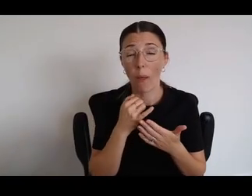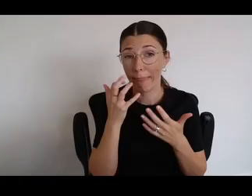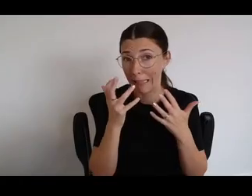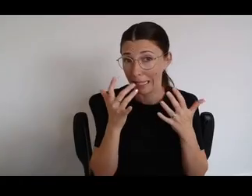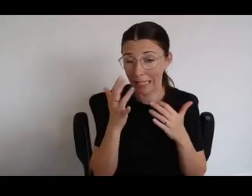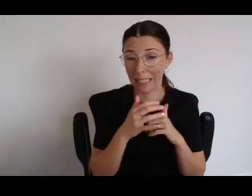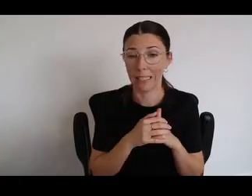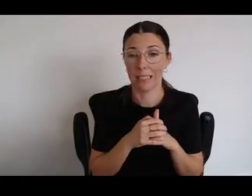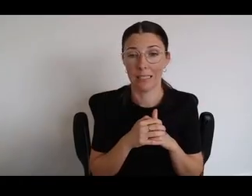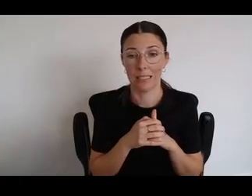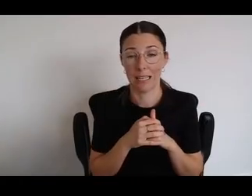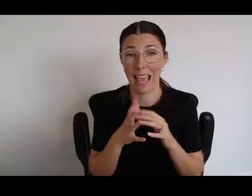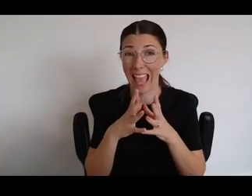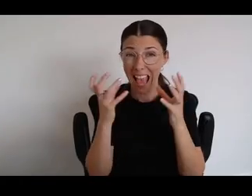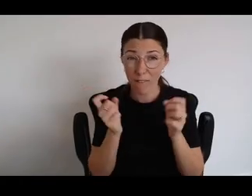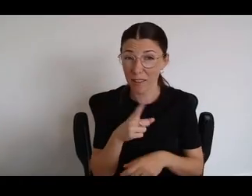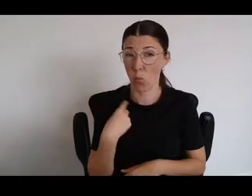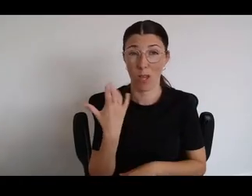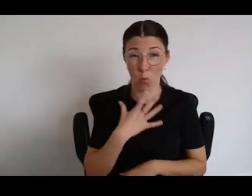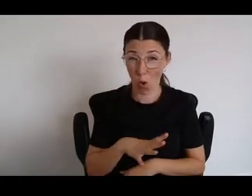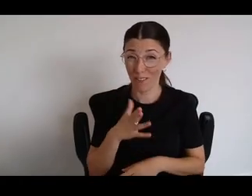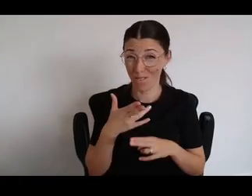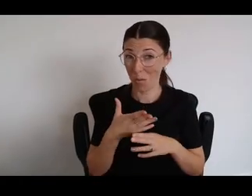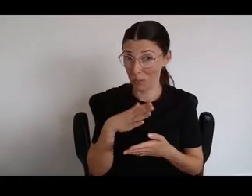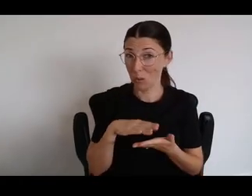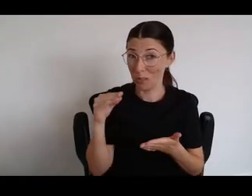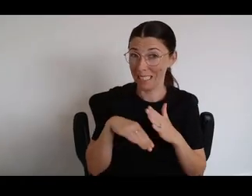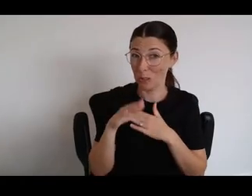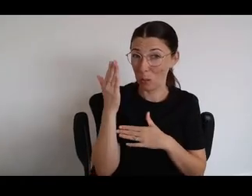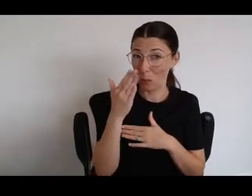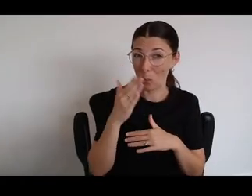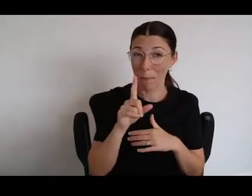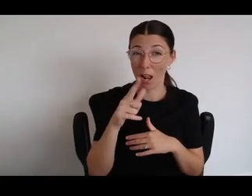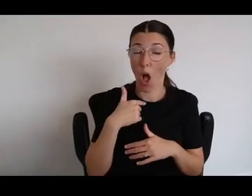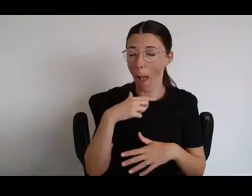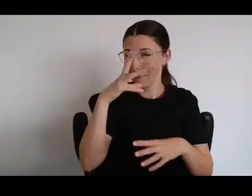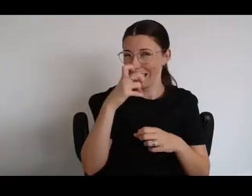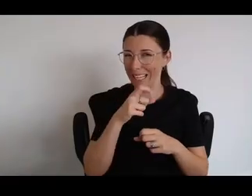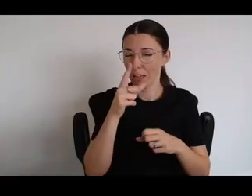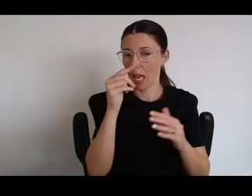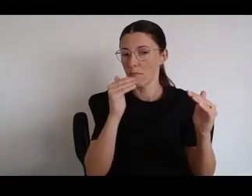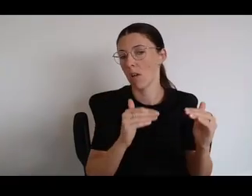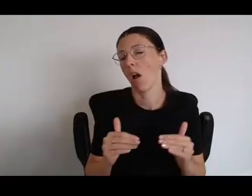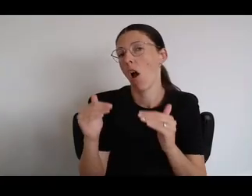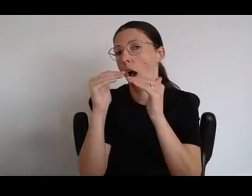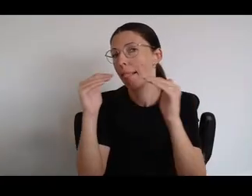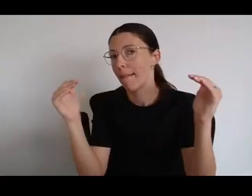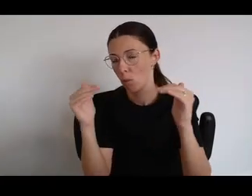our students practice in school, but I believe on a higher level. I think